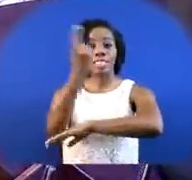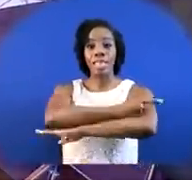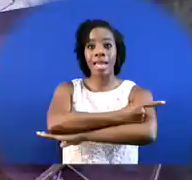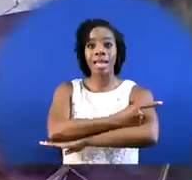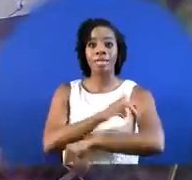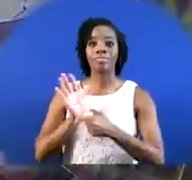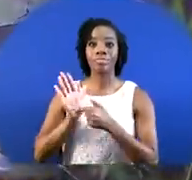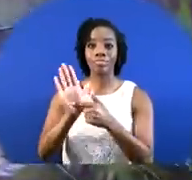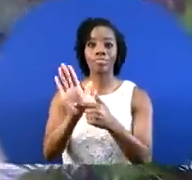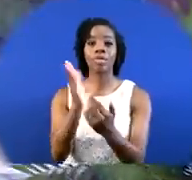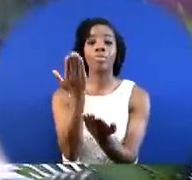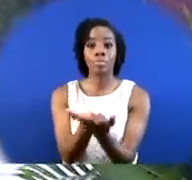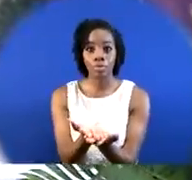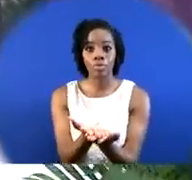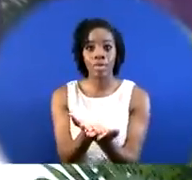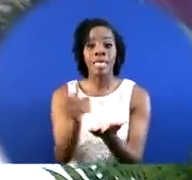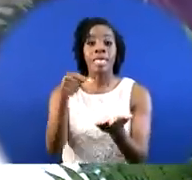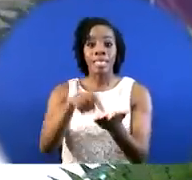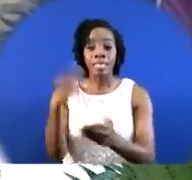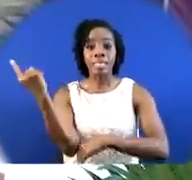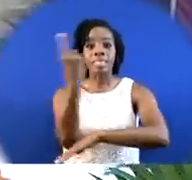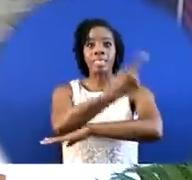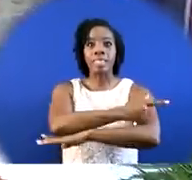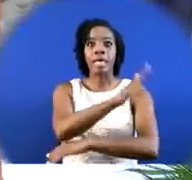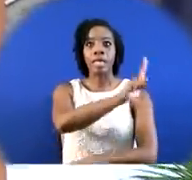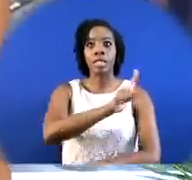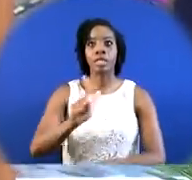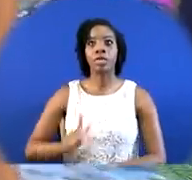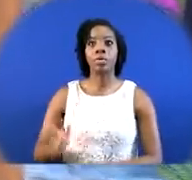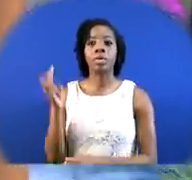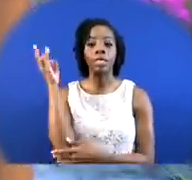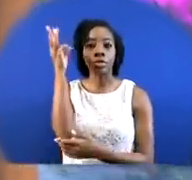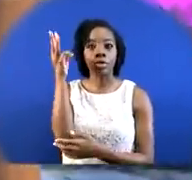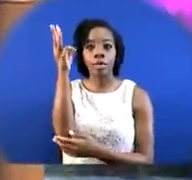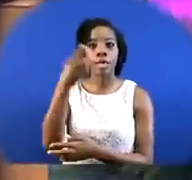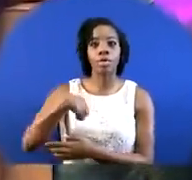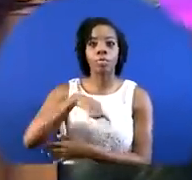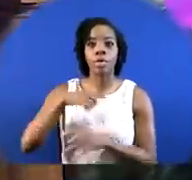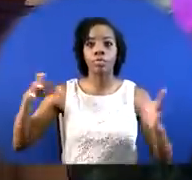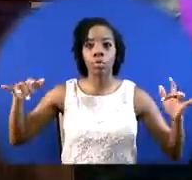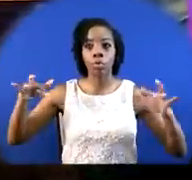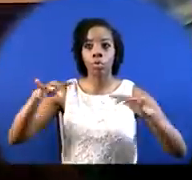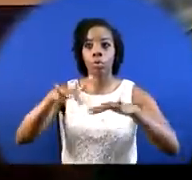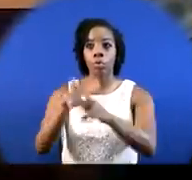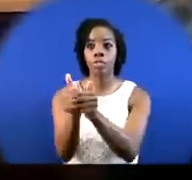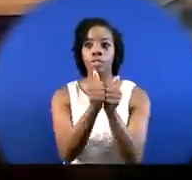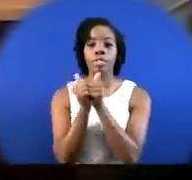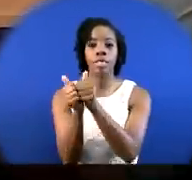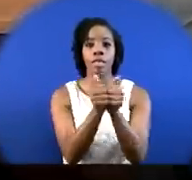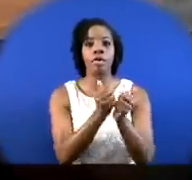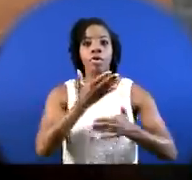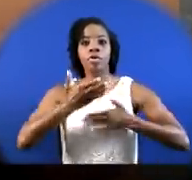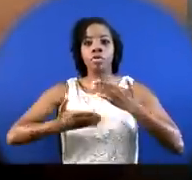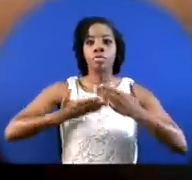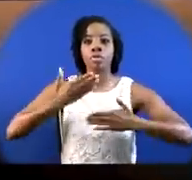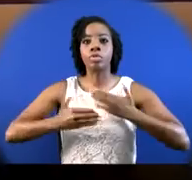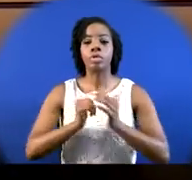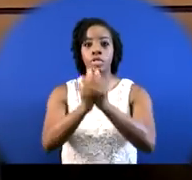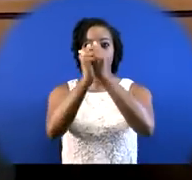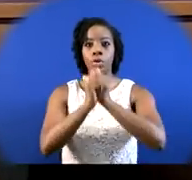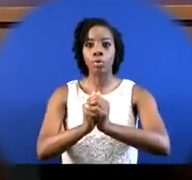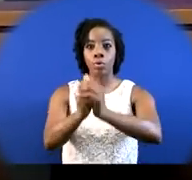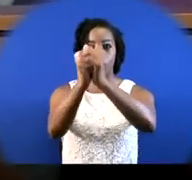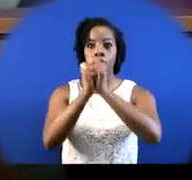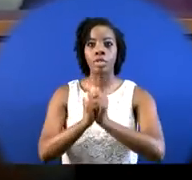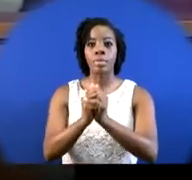some sign? This is the day that the Lord has made. We've come to rejoice. We've come to worship. We've